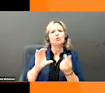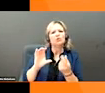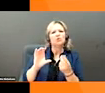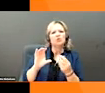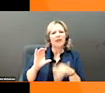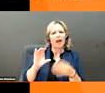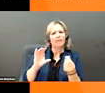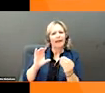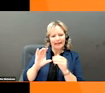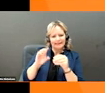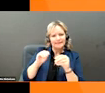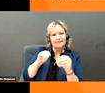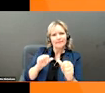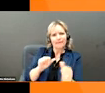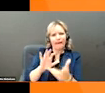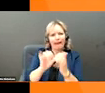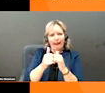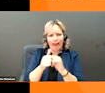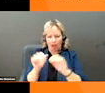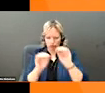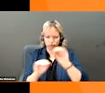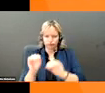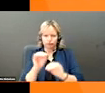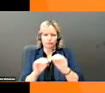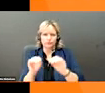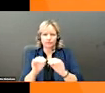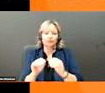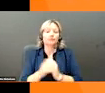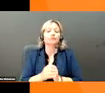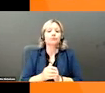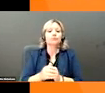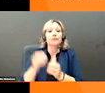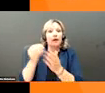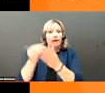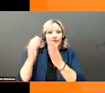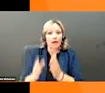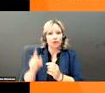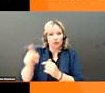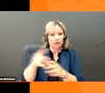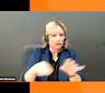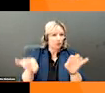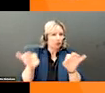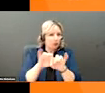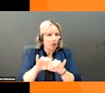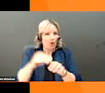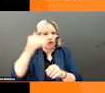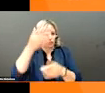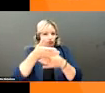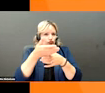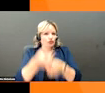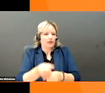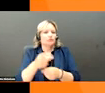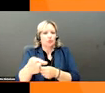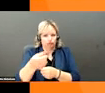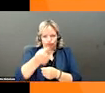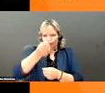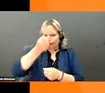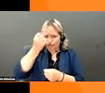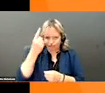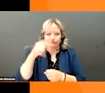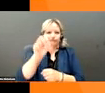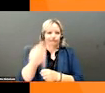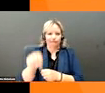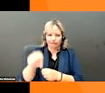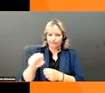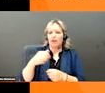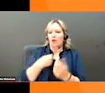and realistic. Funders need to know that you have a clear understanding of the costs as well,